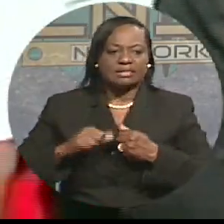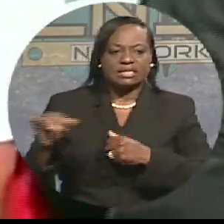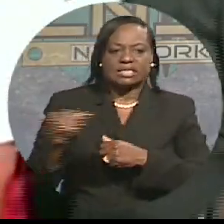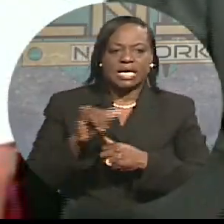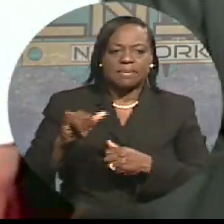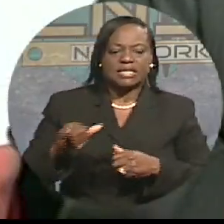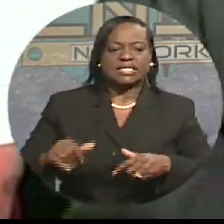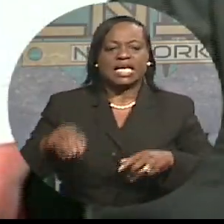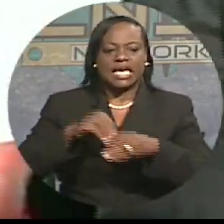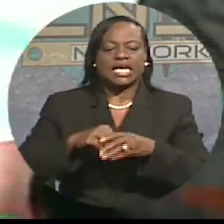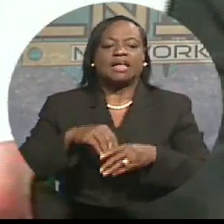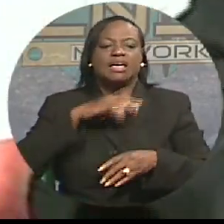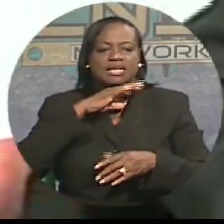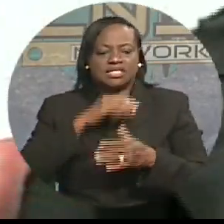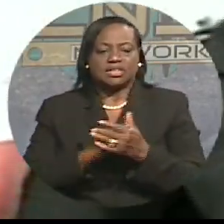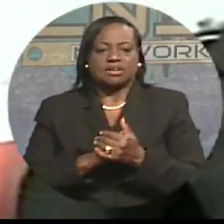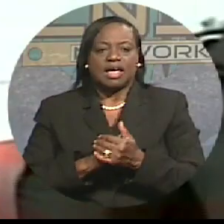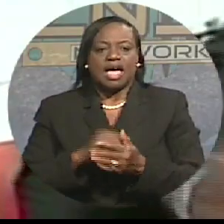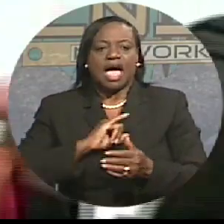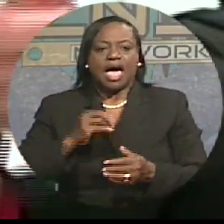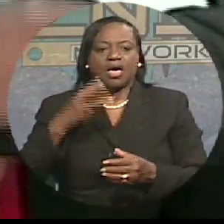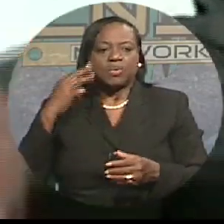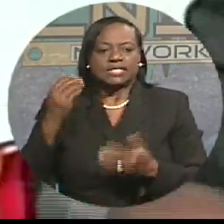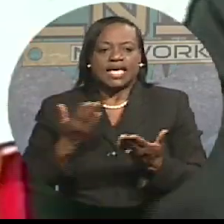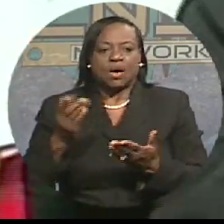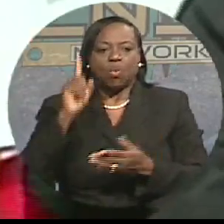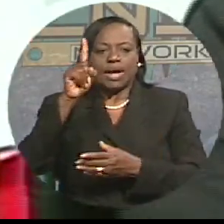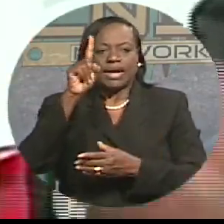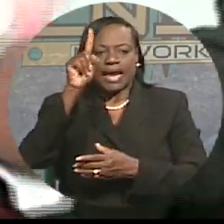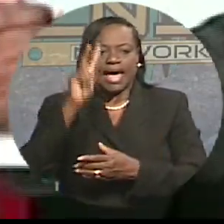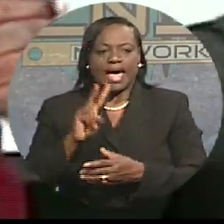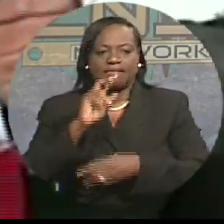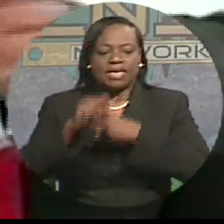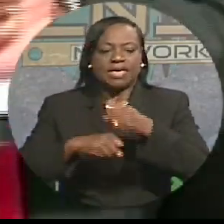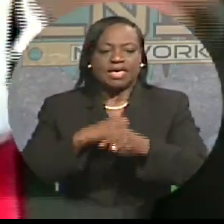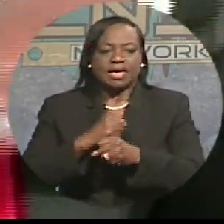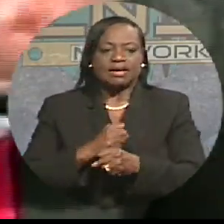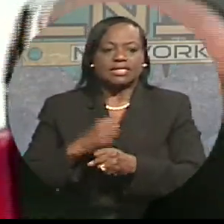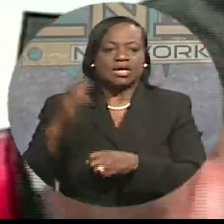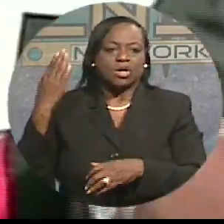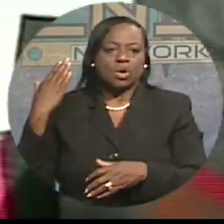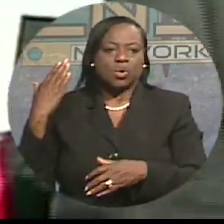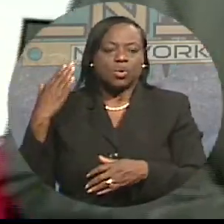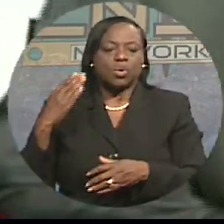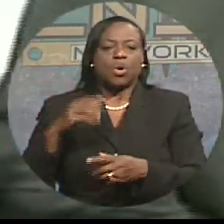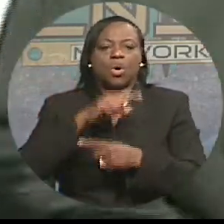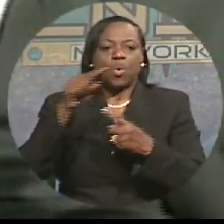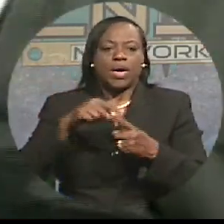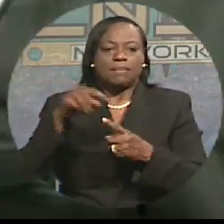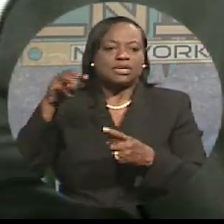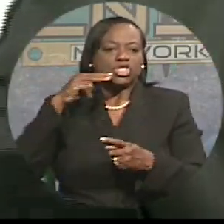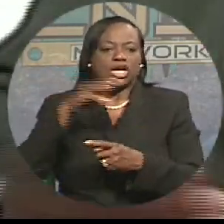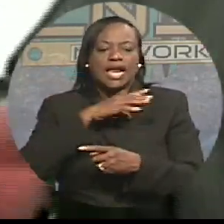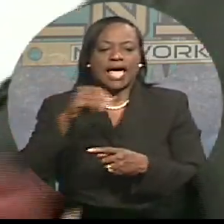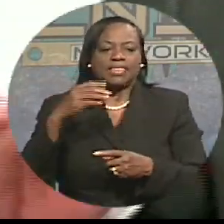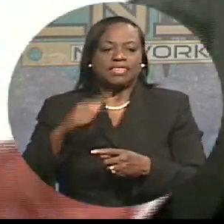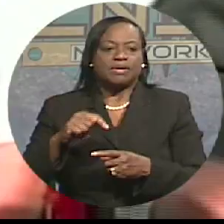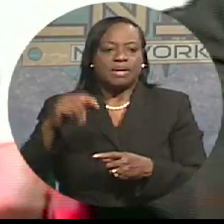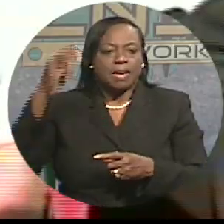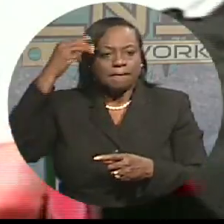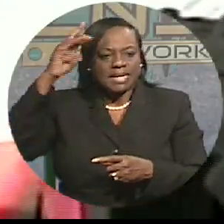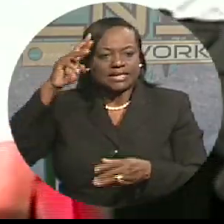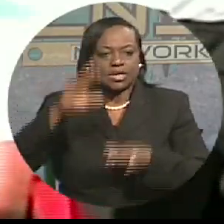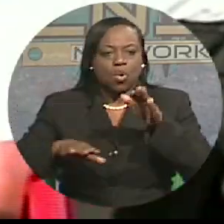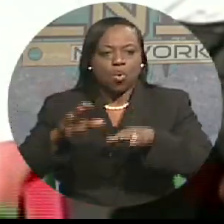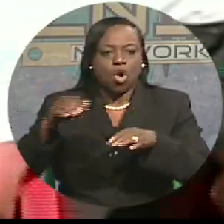happy to see, I was here about a year and a half ago when Michelle and the minister walked me around here and I saw the dilapidated state